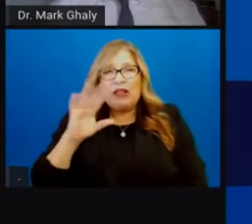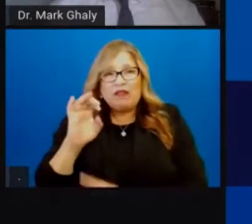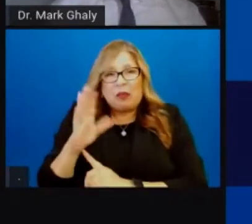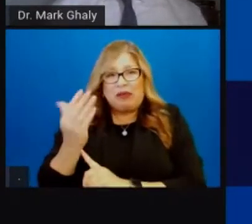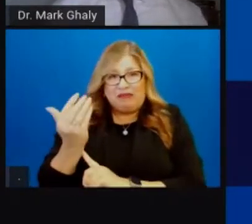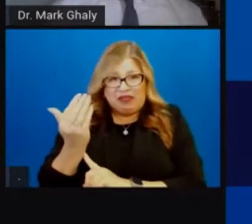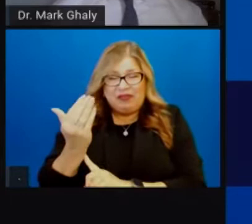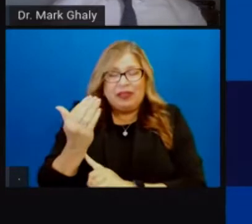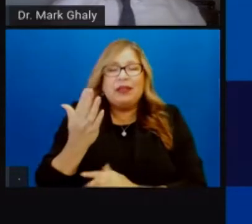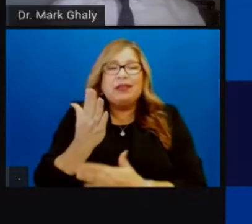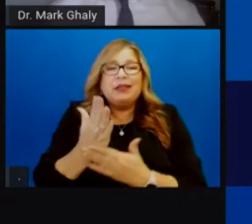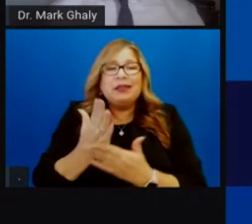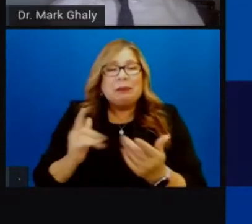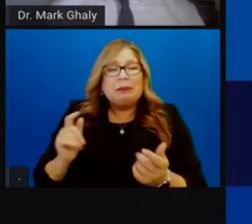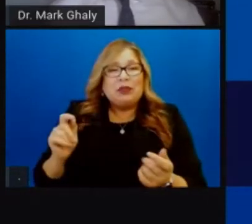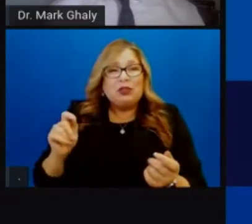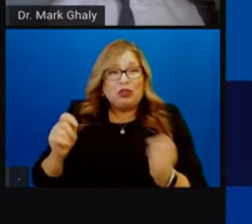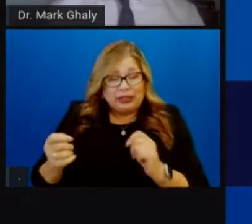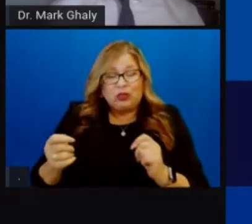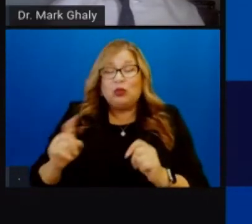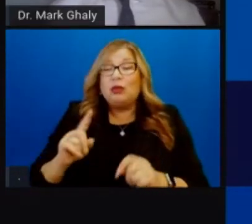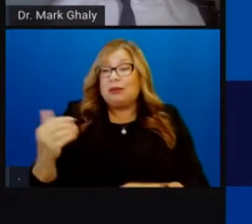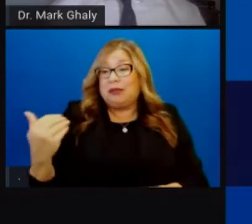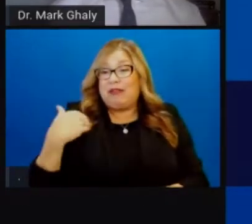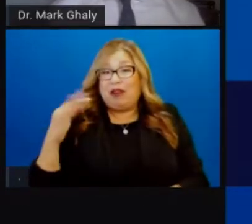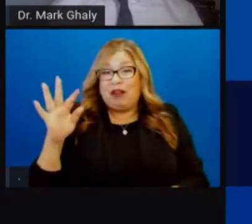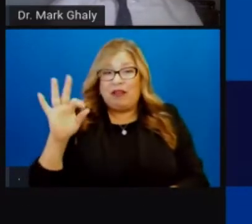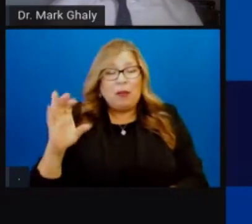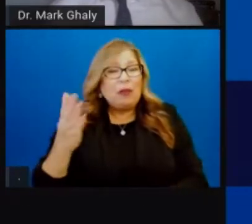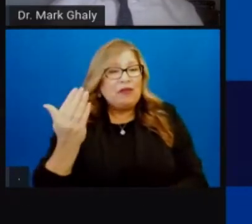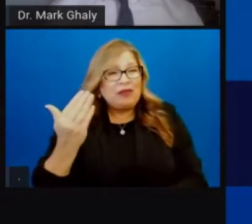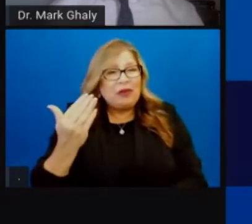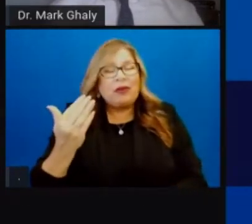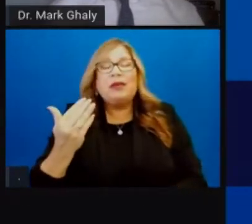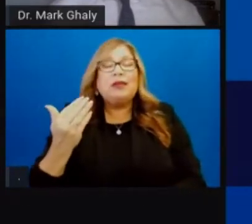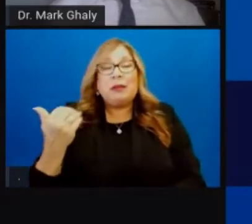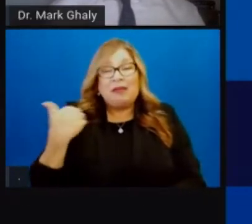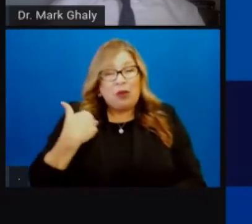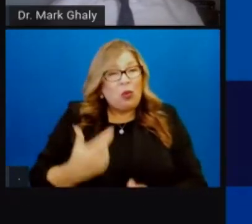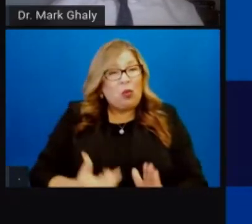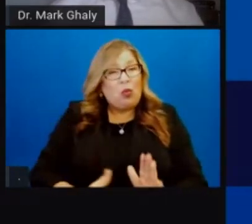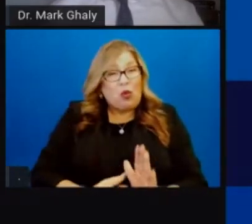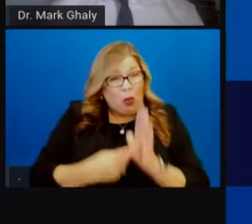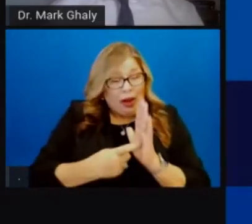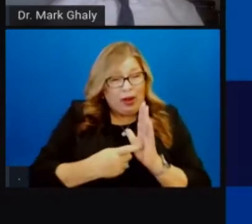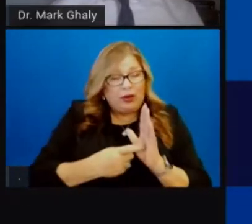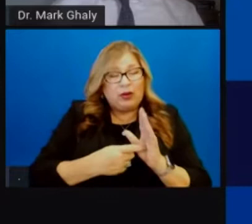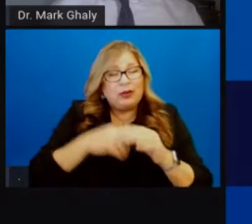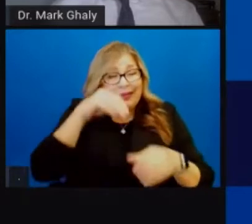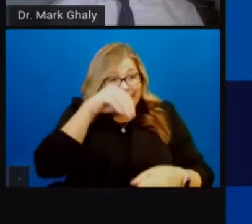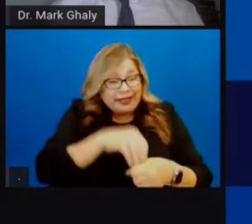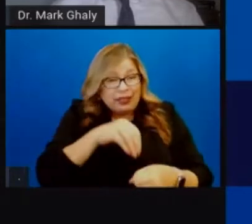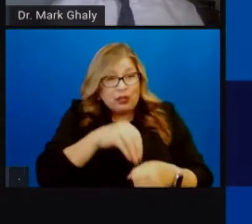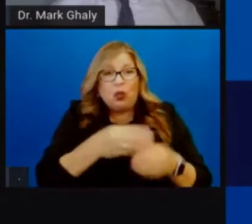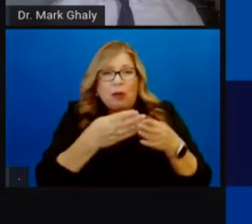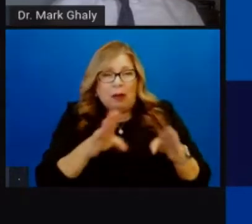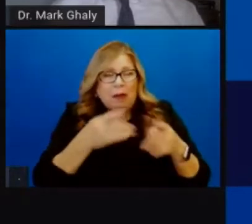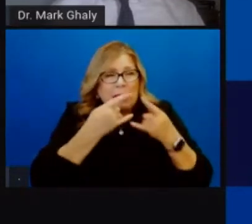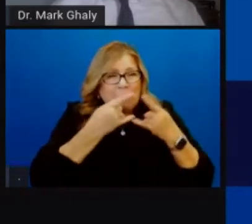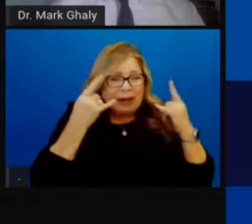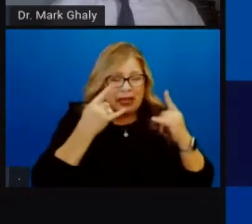of February, where we moved from a requirement to a strong recommendation for public indoor masking